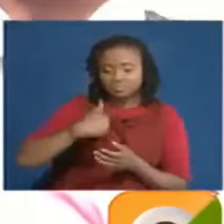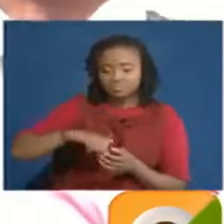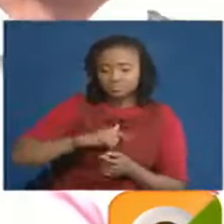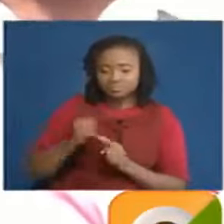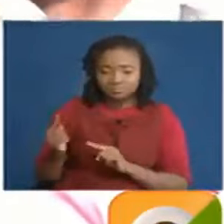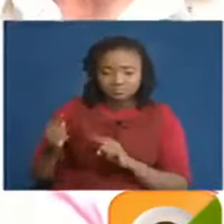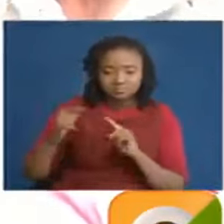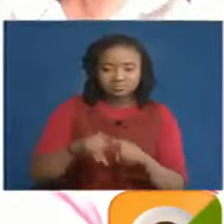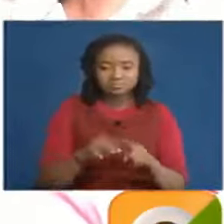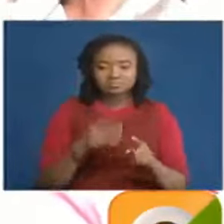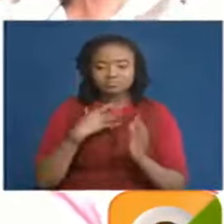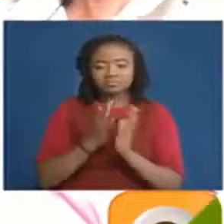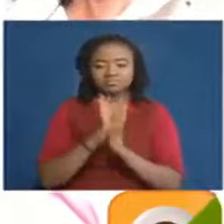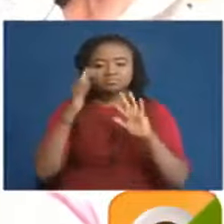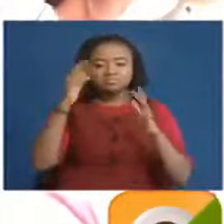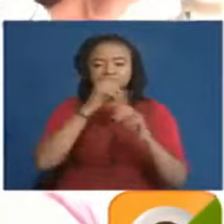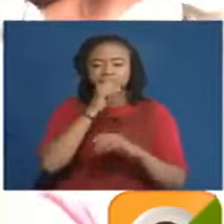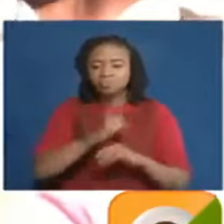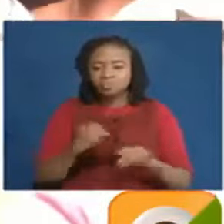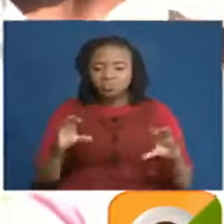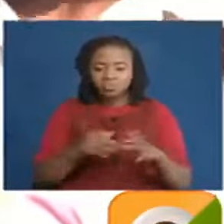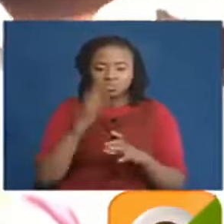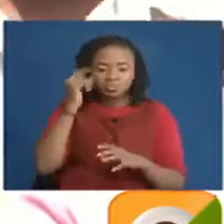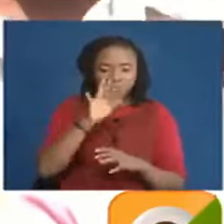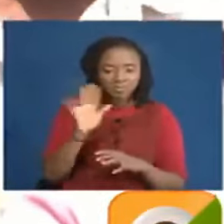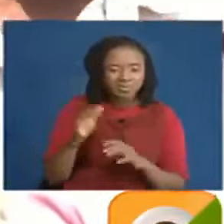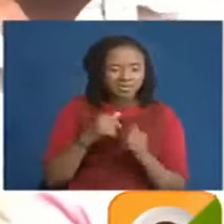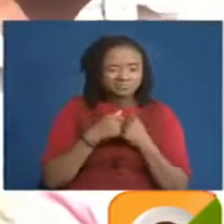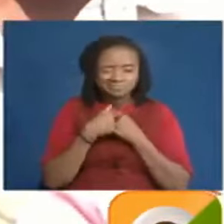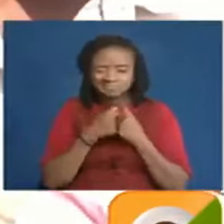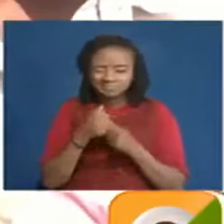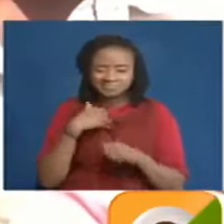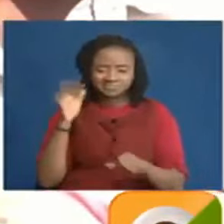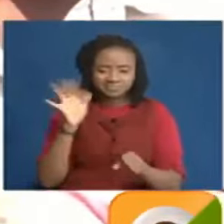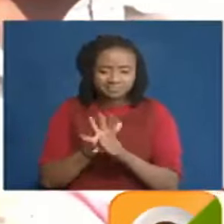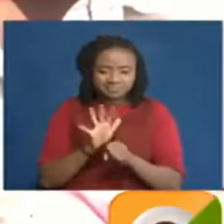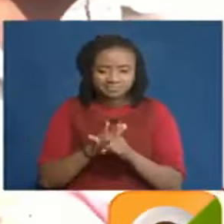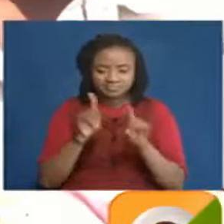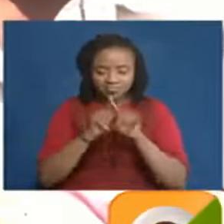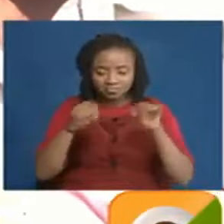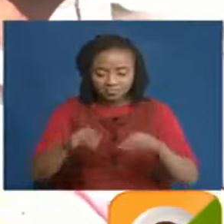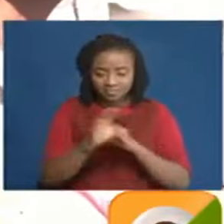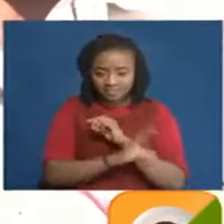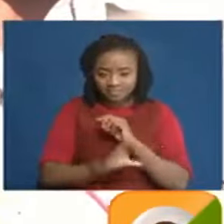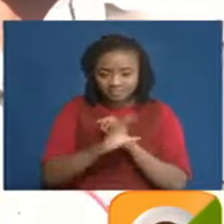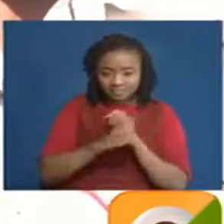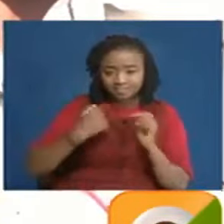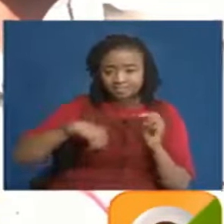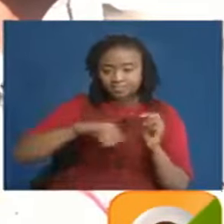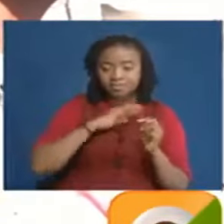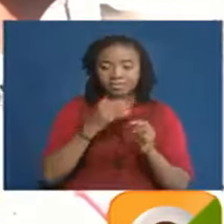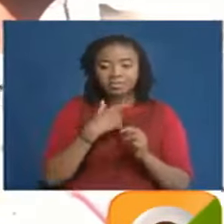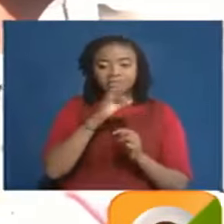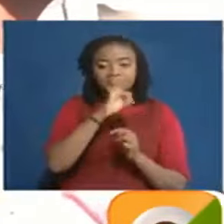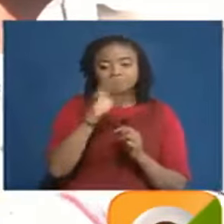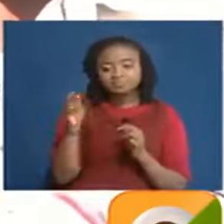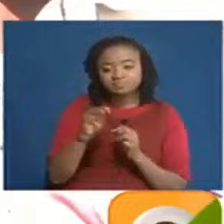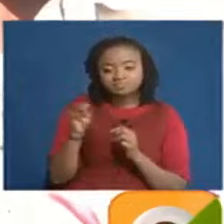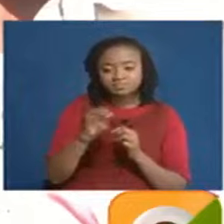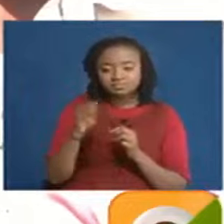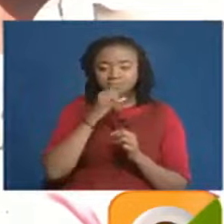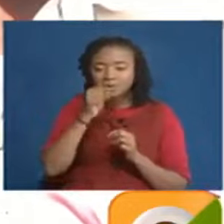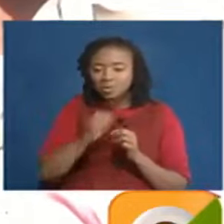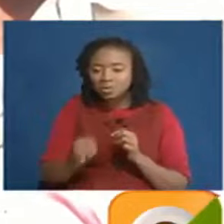our elderly. You know, they face a lot of challenges. In the country, we have about 3 million